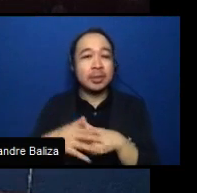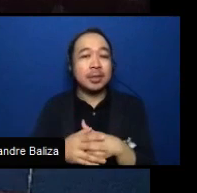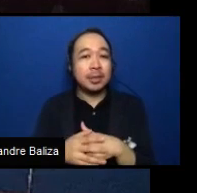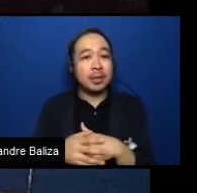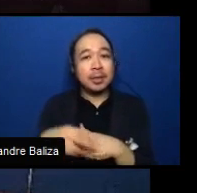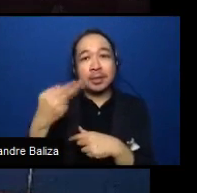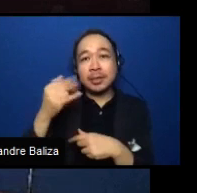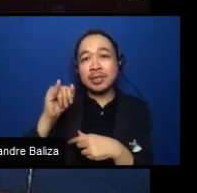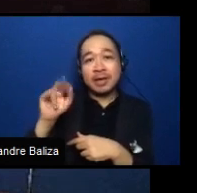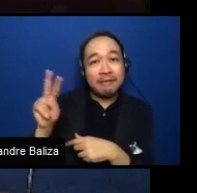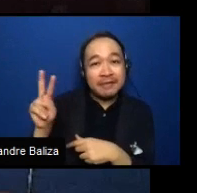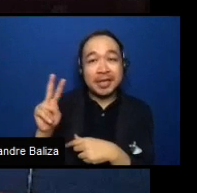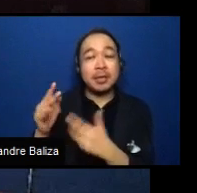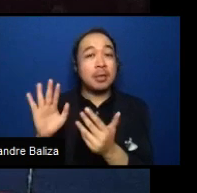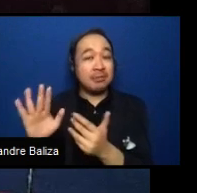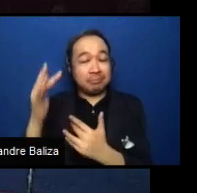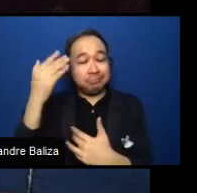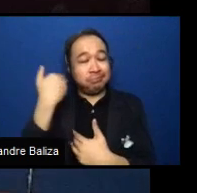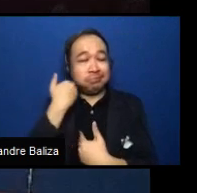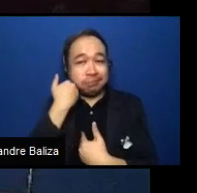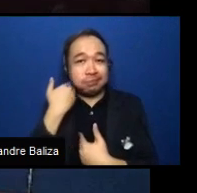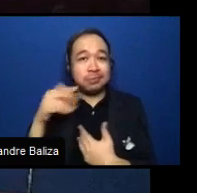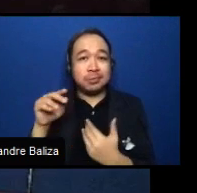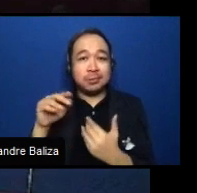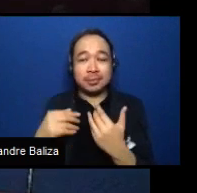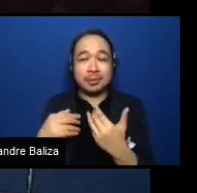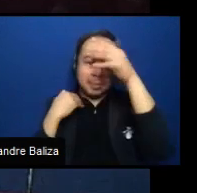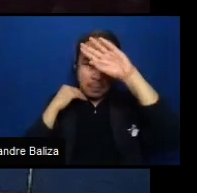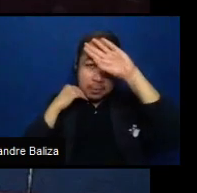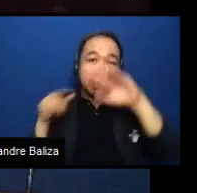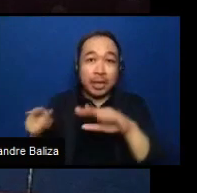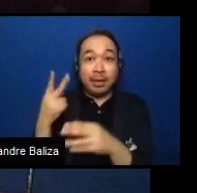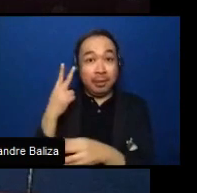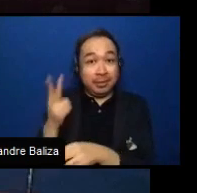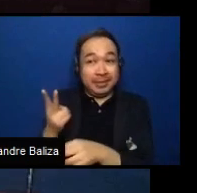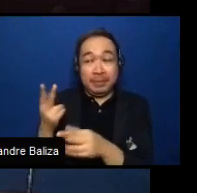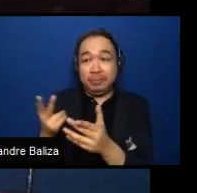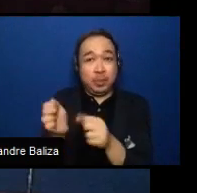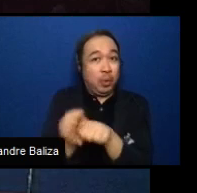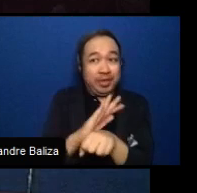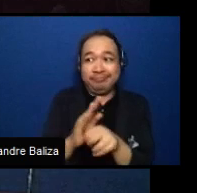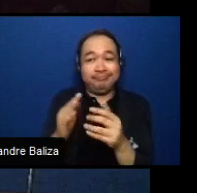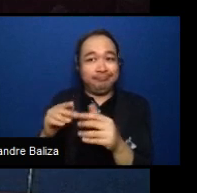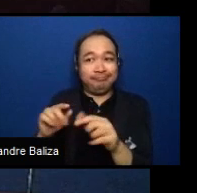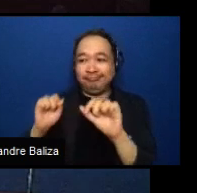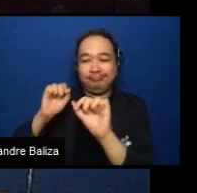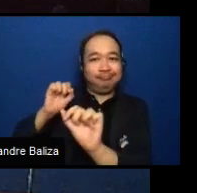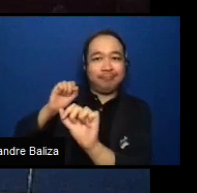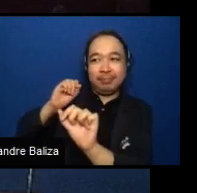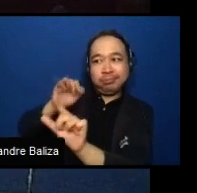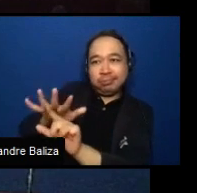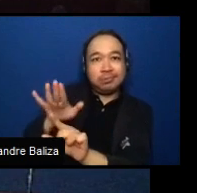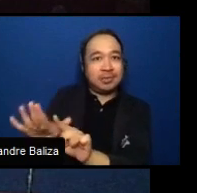and sexual orientation and gender identity. The COVID-19 pandemic has amplified these vulnerabilities in our communities and has demonstrated to